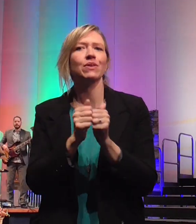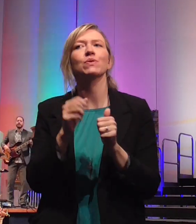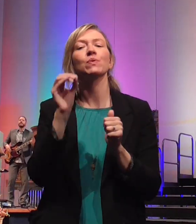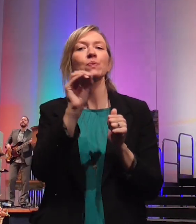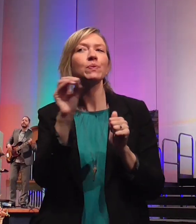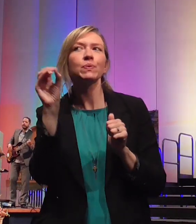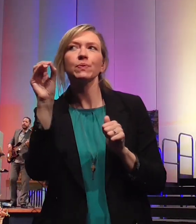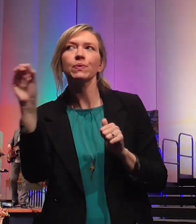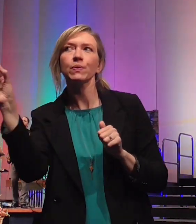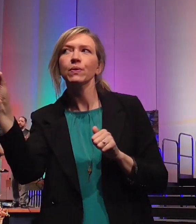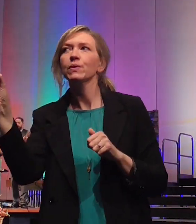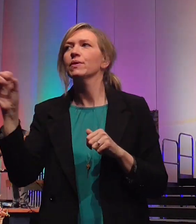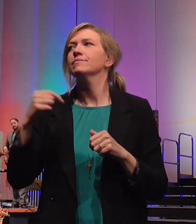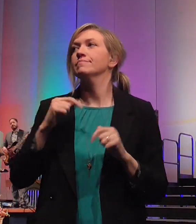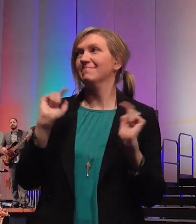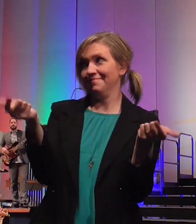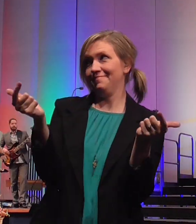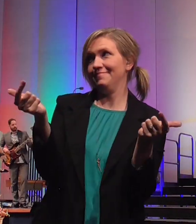say, ooh,